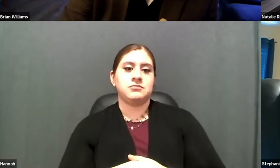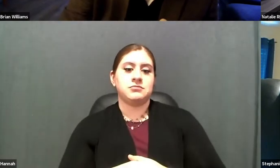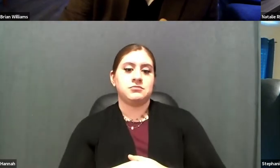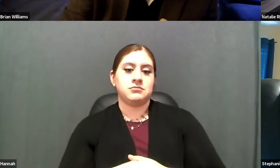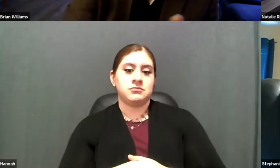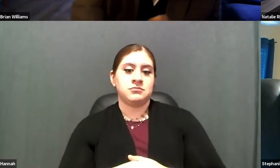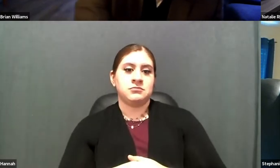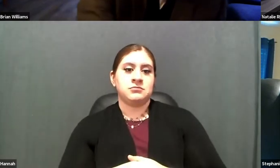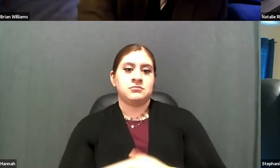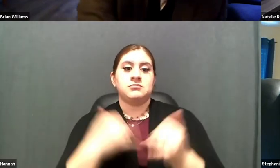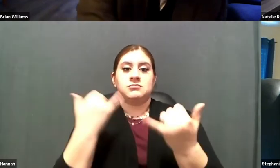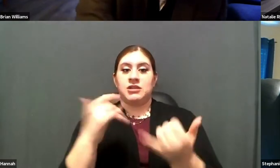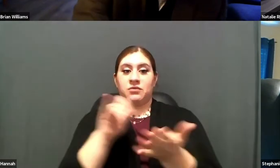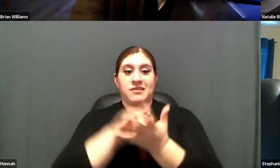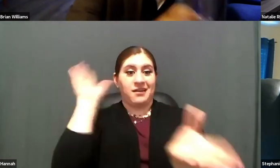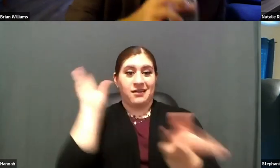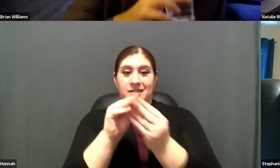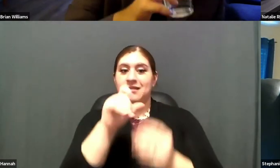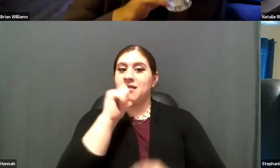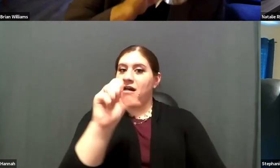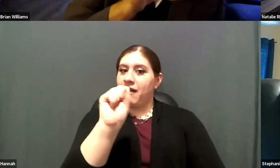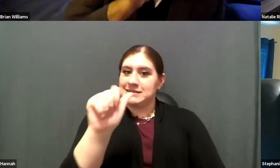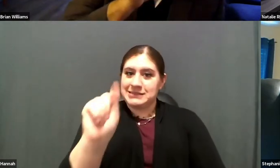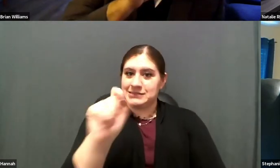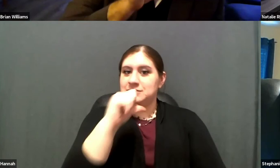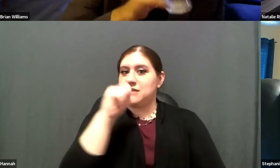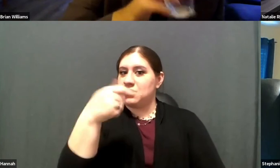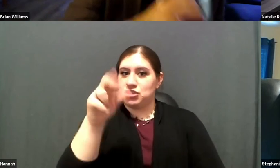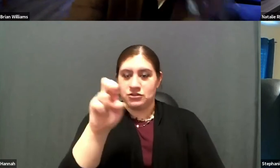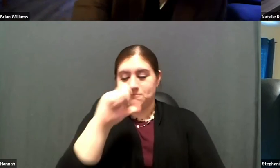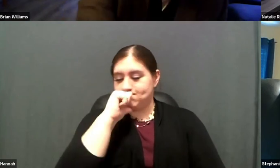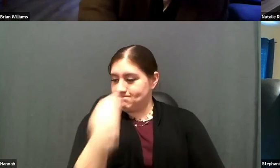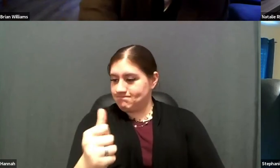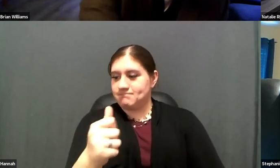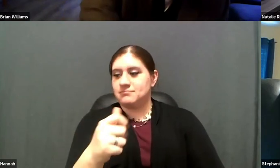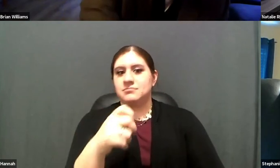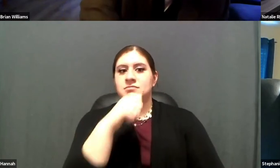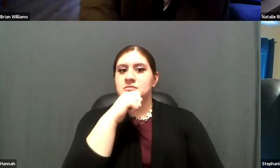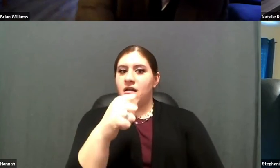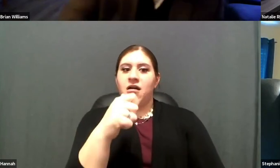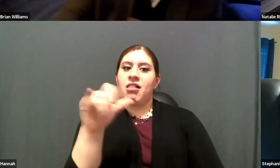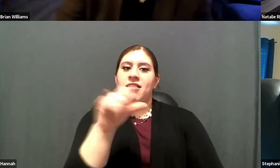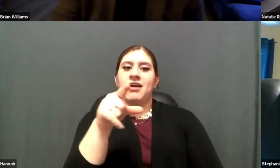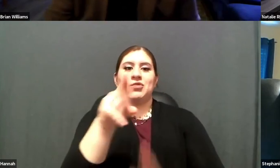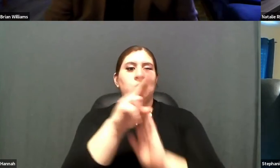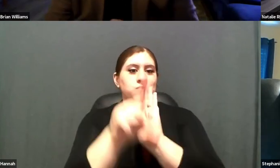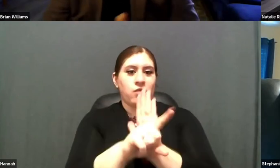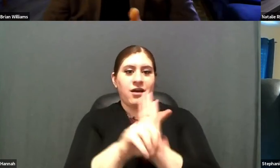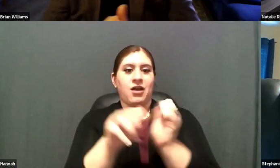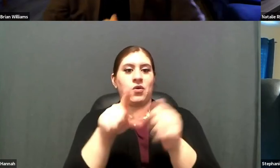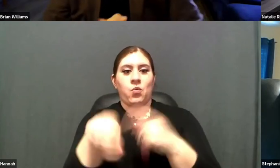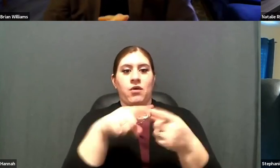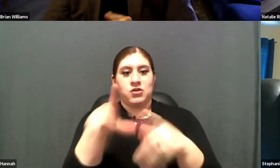With the comprehensive exam, it's not like an SAT or a GRE or anything like that. It's nothing like when you were in undergraduate, when you were